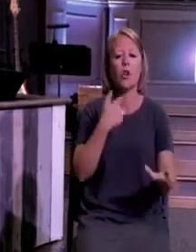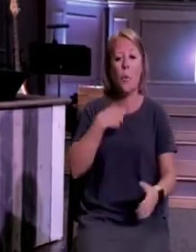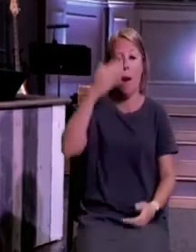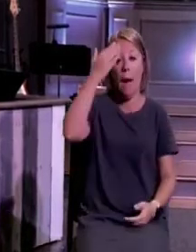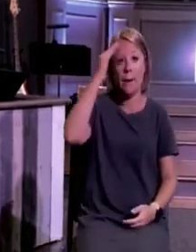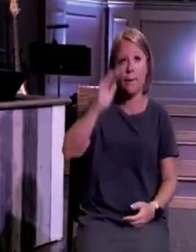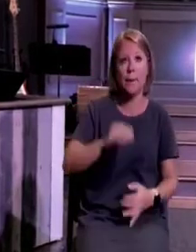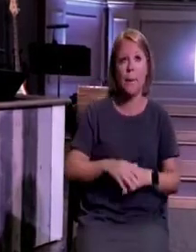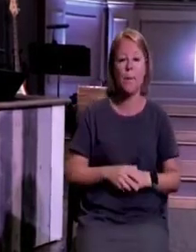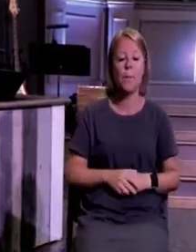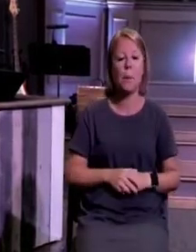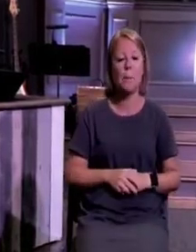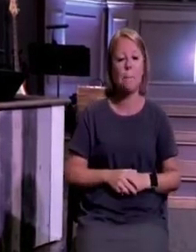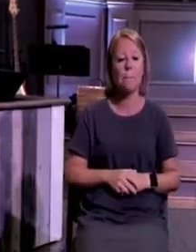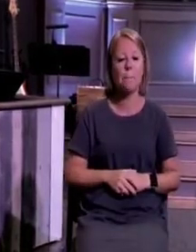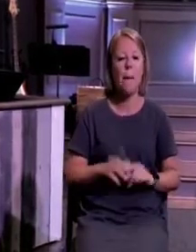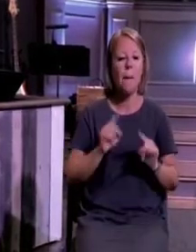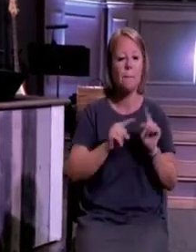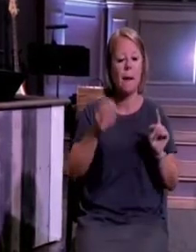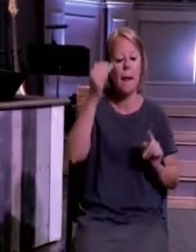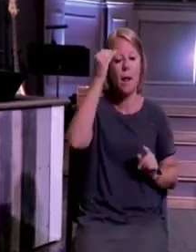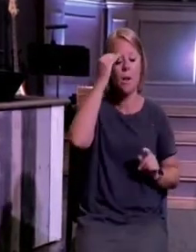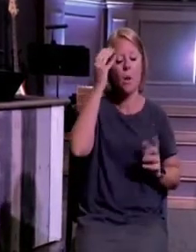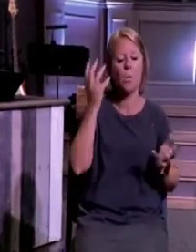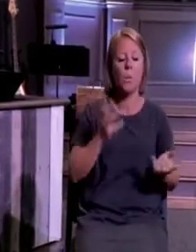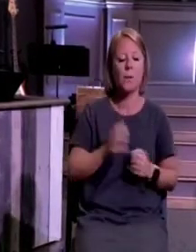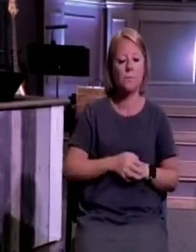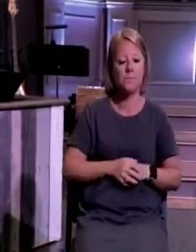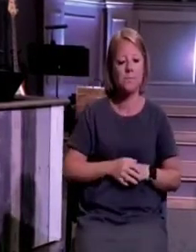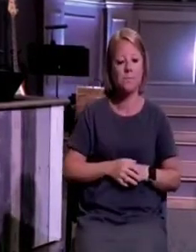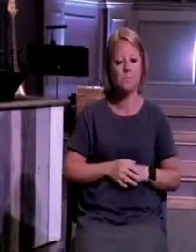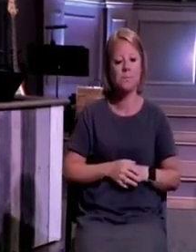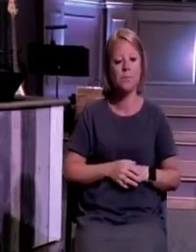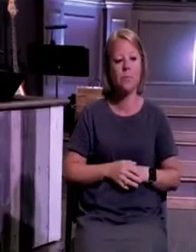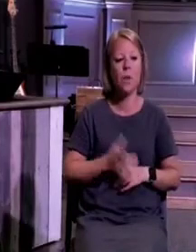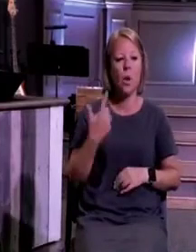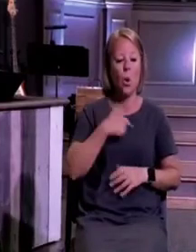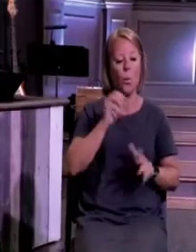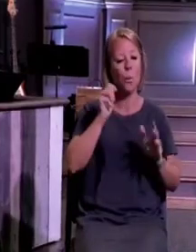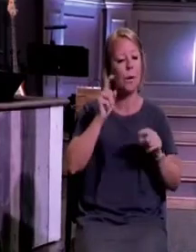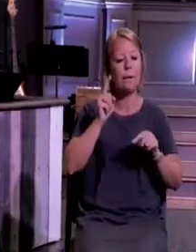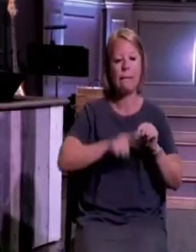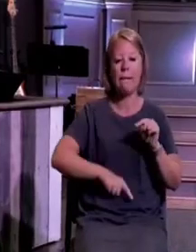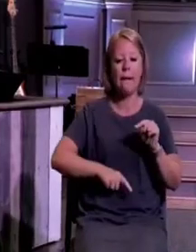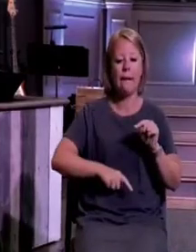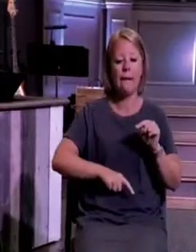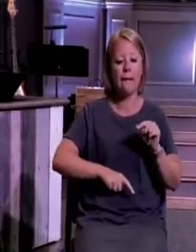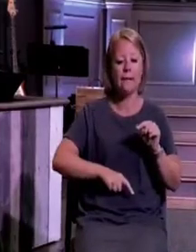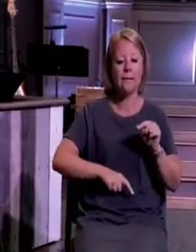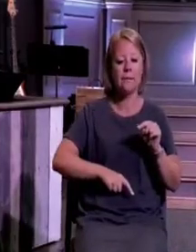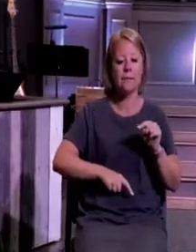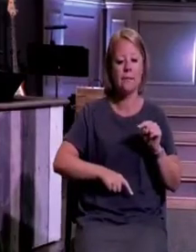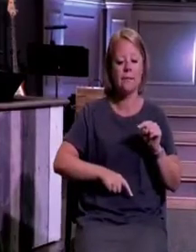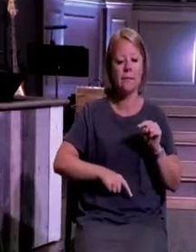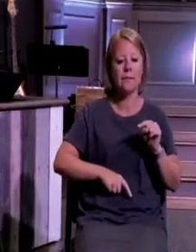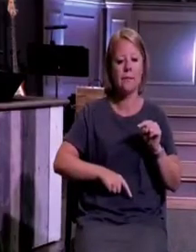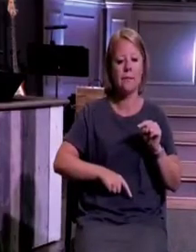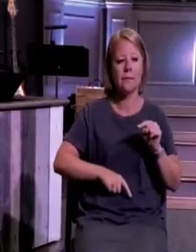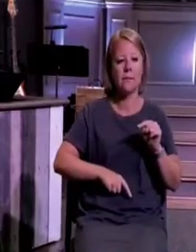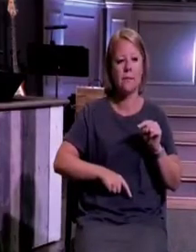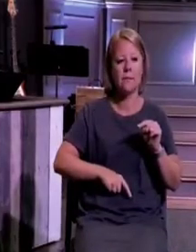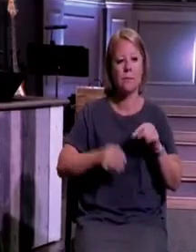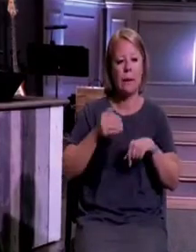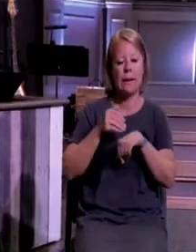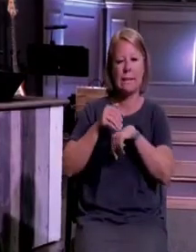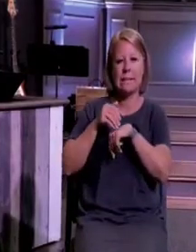know. But I do know this. We can't send the wind, but we can